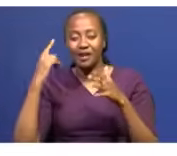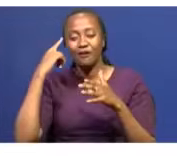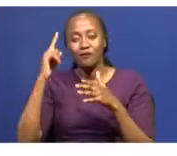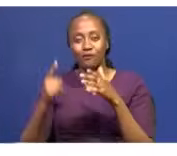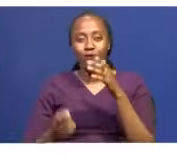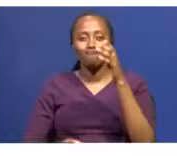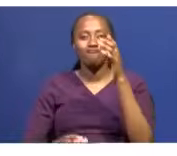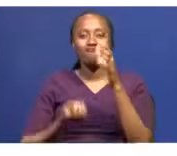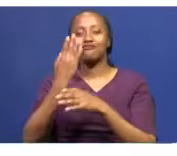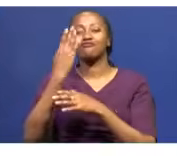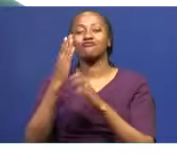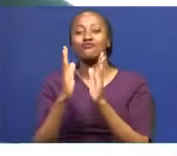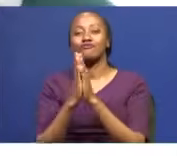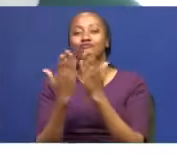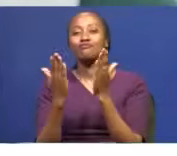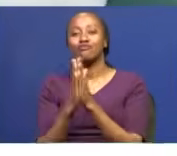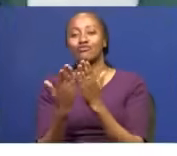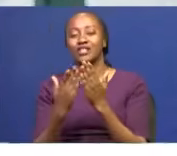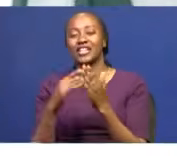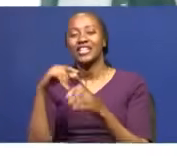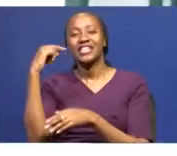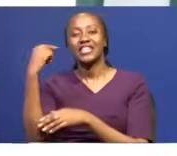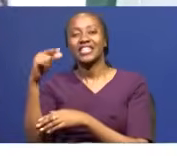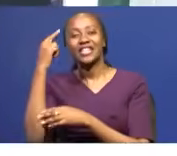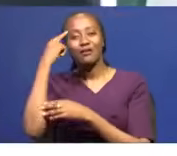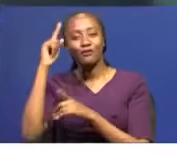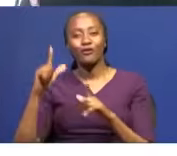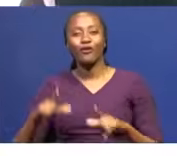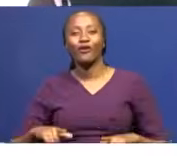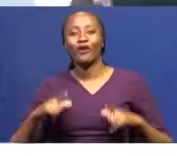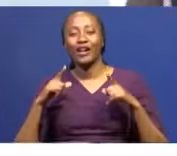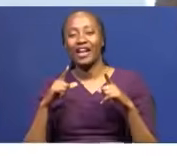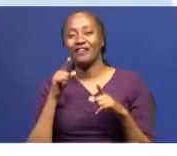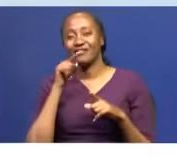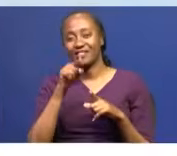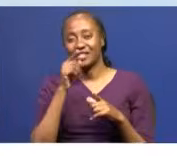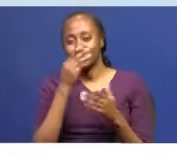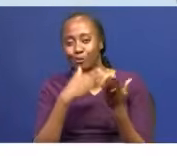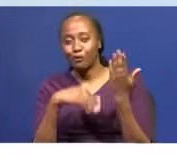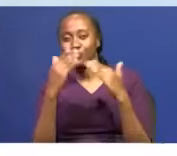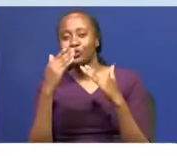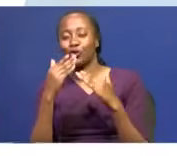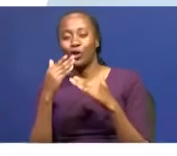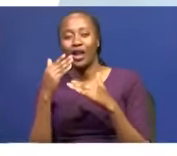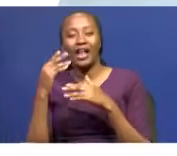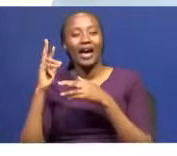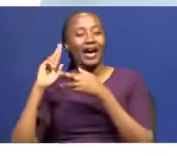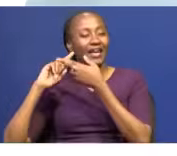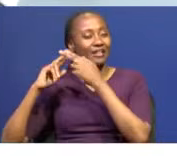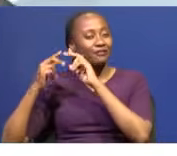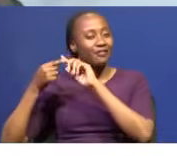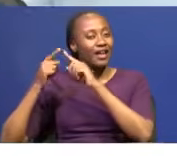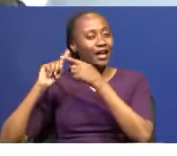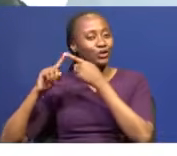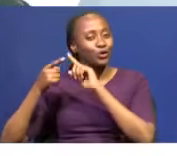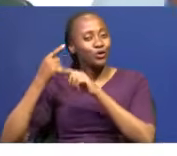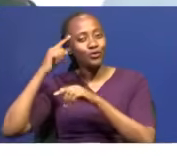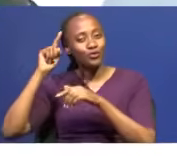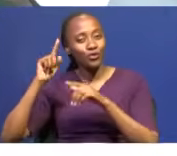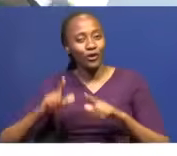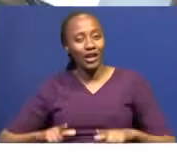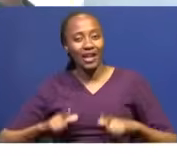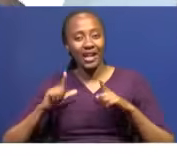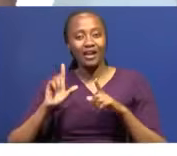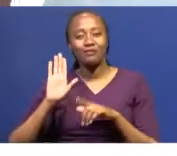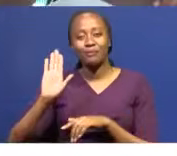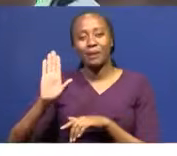memoir titled Green for Life. The book is a blend of memoir and professional reflection that details over 3 decades of Kalua's work